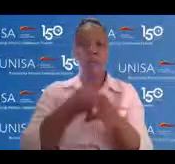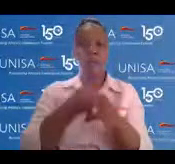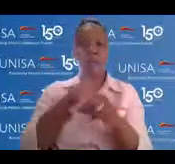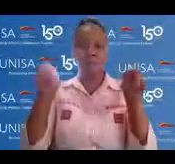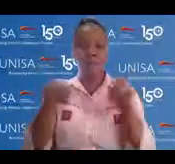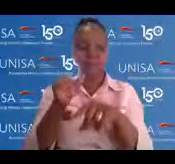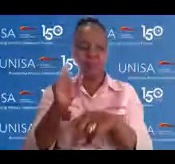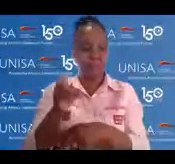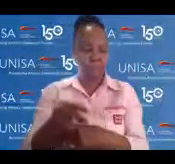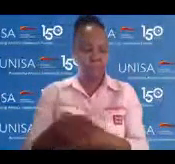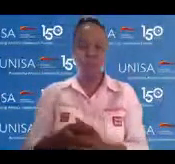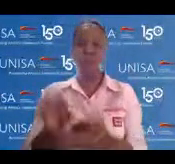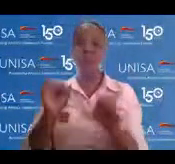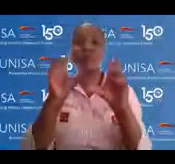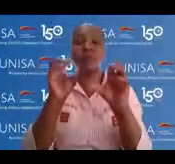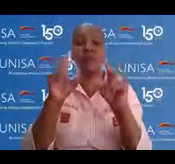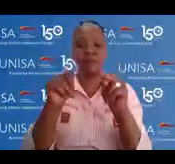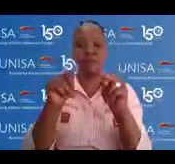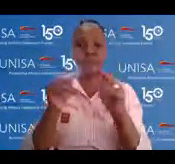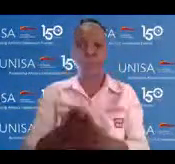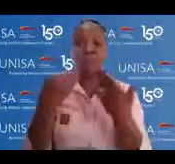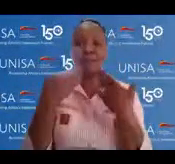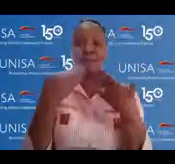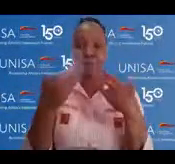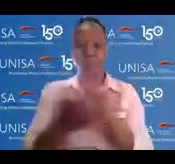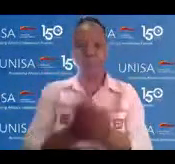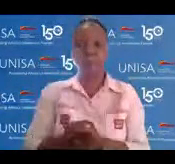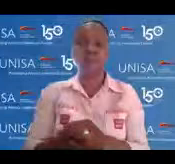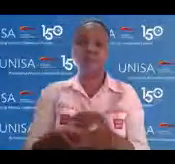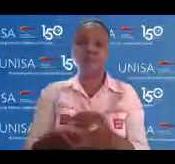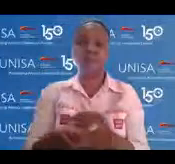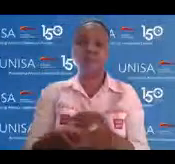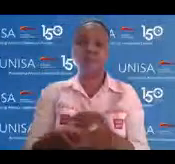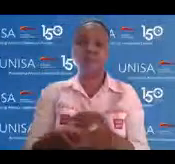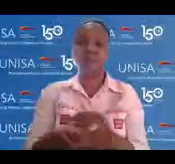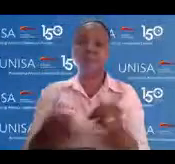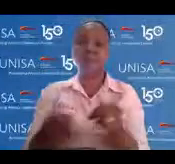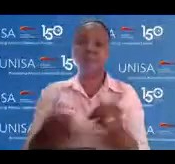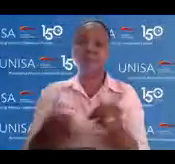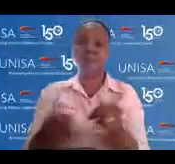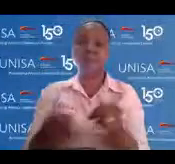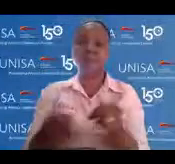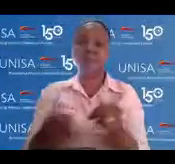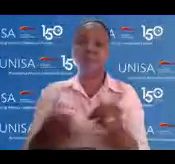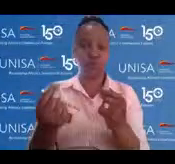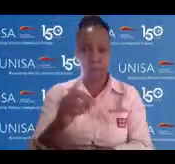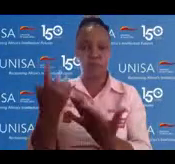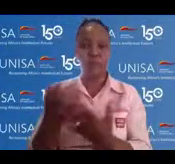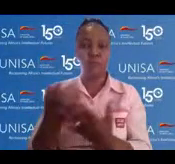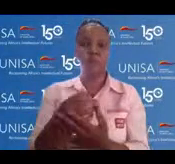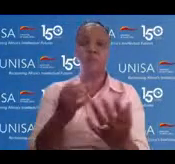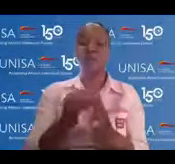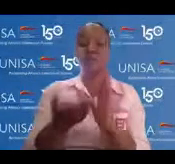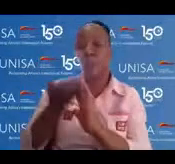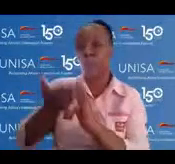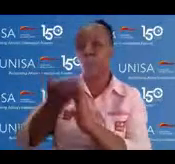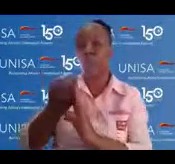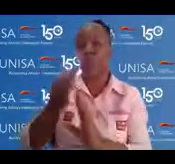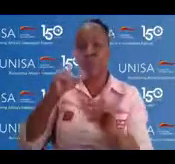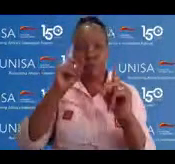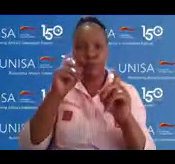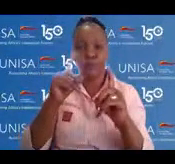Okay, perfect. Thank you. So this is what you do. Remember when I said when we're uploading the picture, we had to log